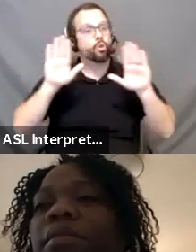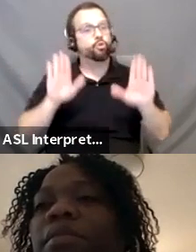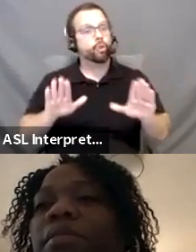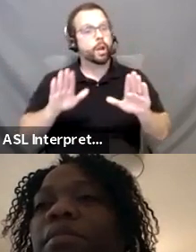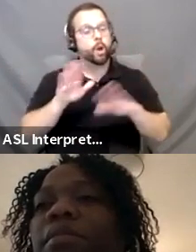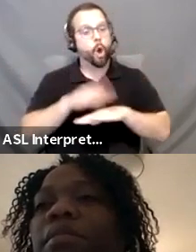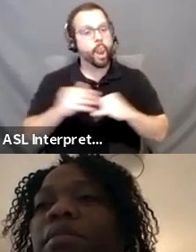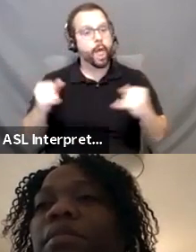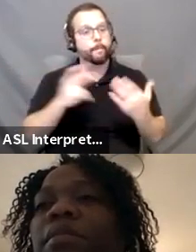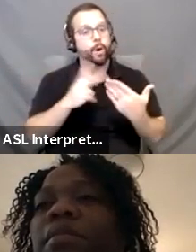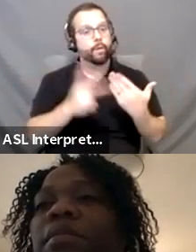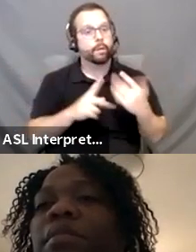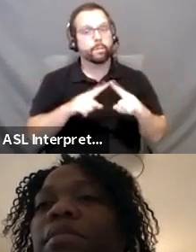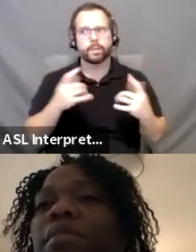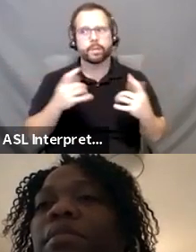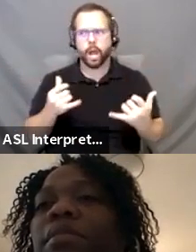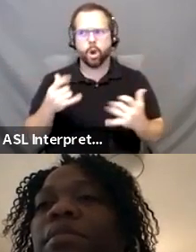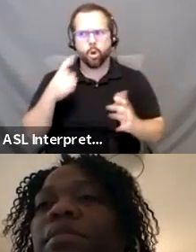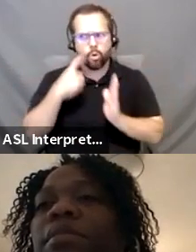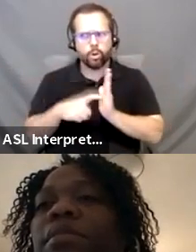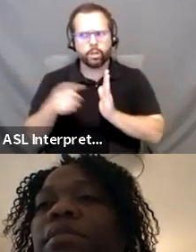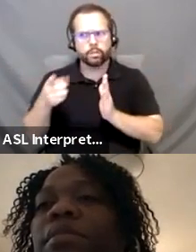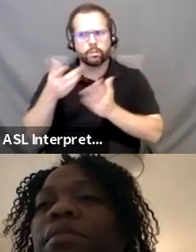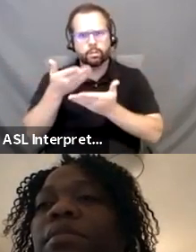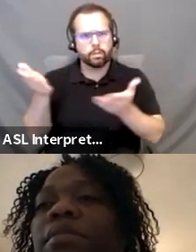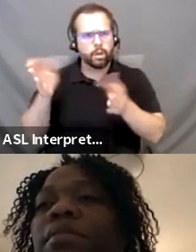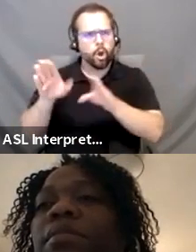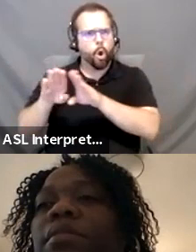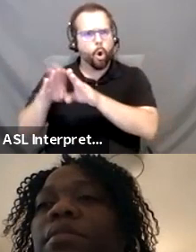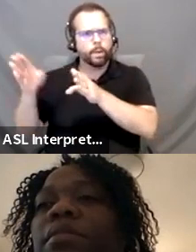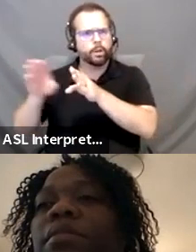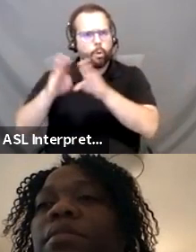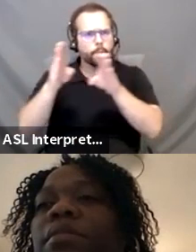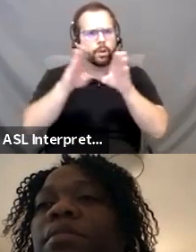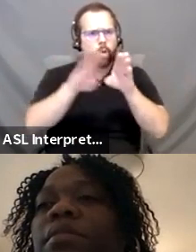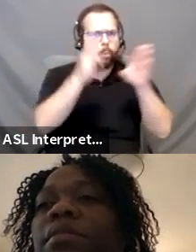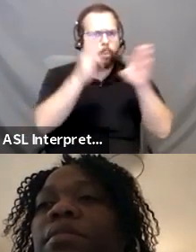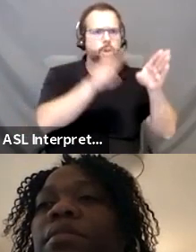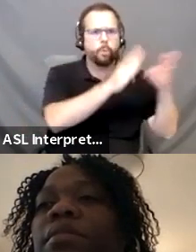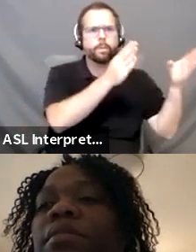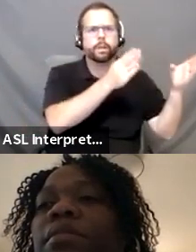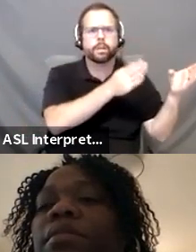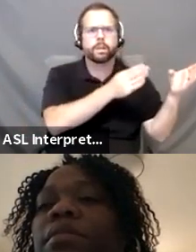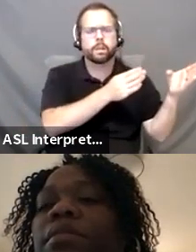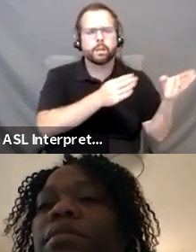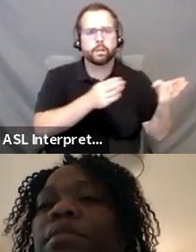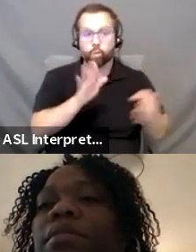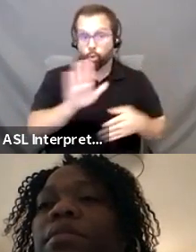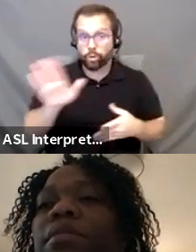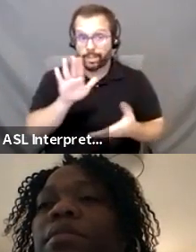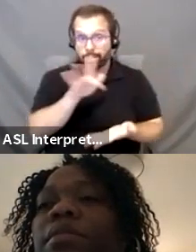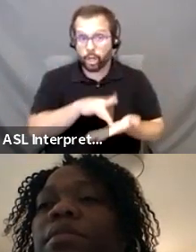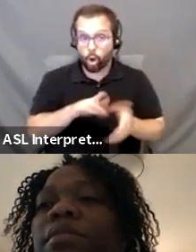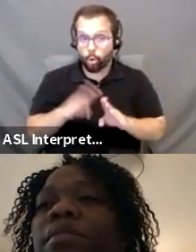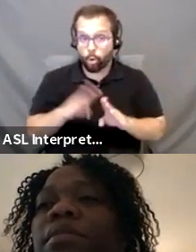now? Now that things are starting to open up, maybe your center is opening up, you know, how are you bringing